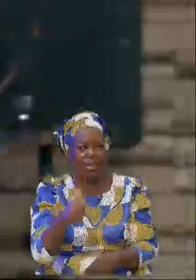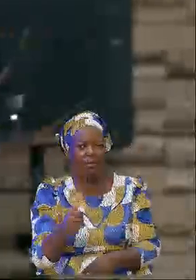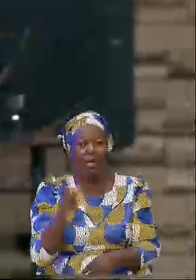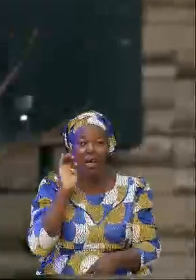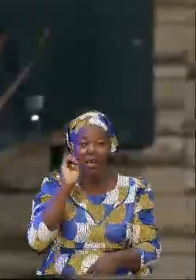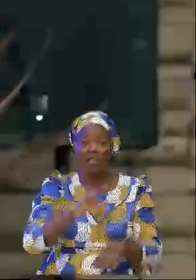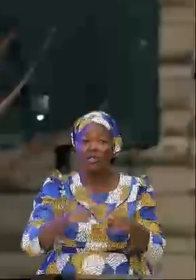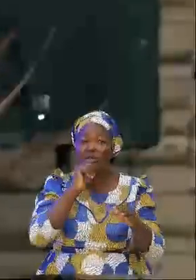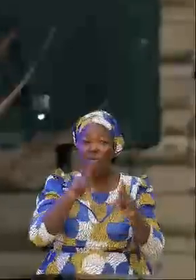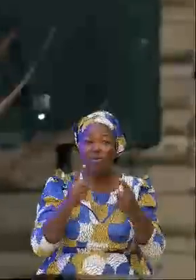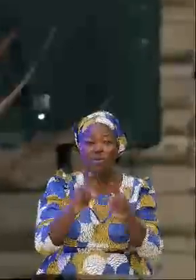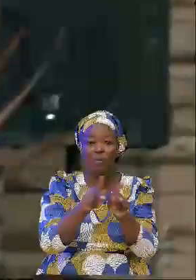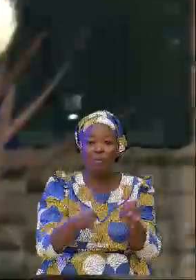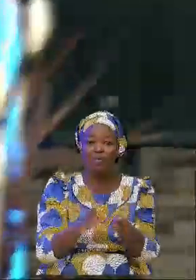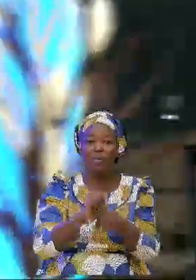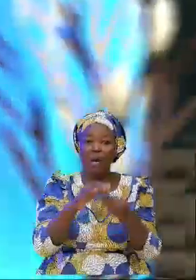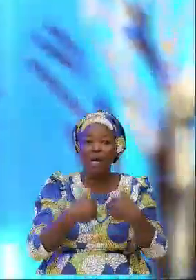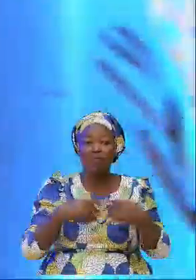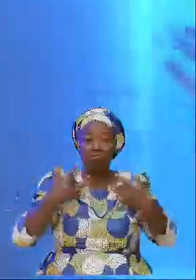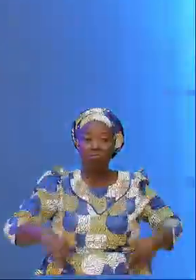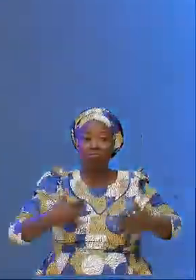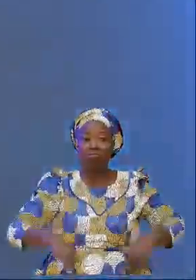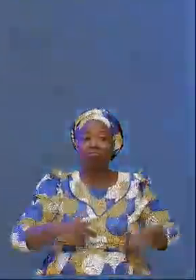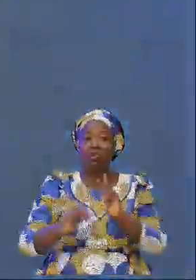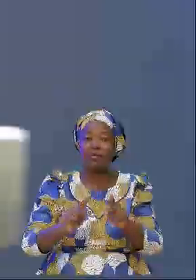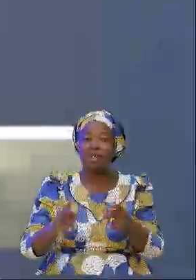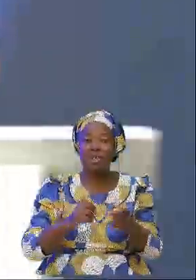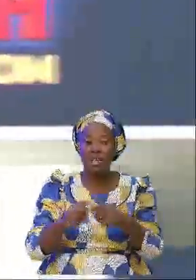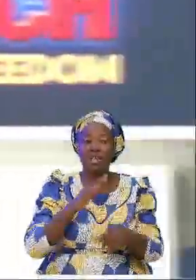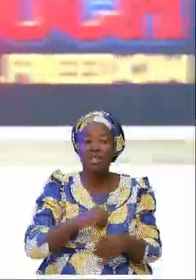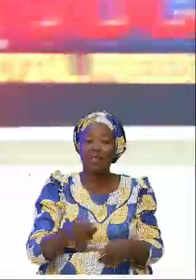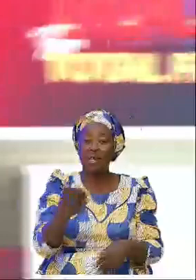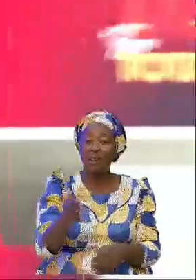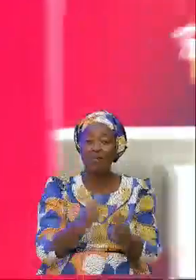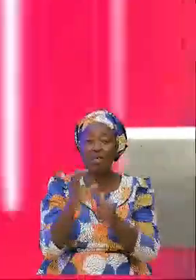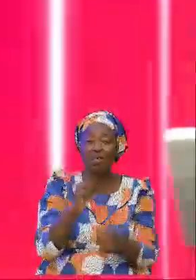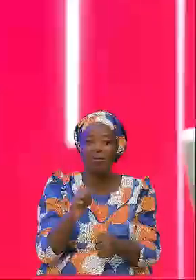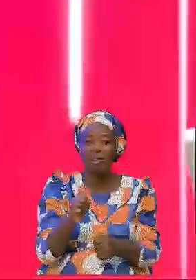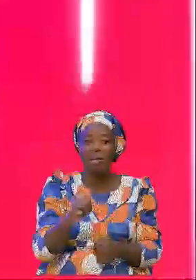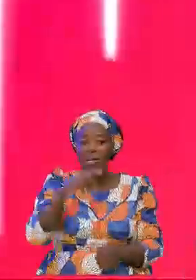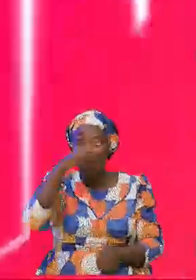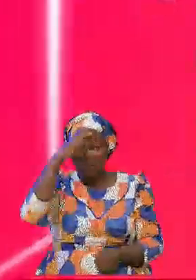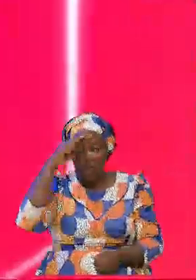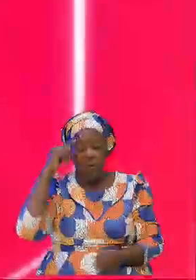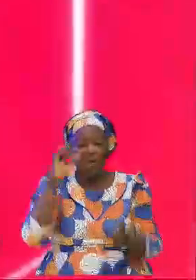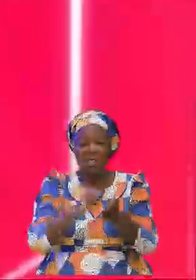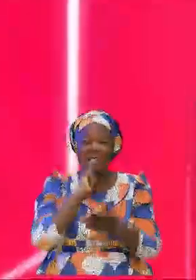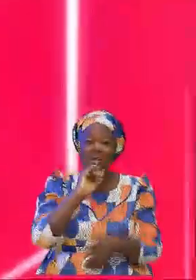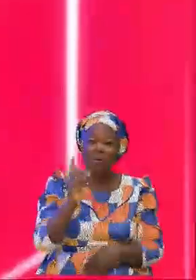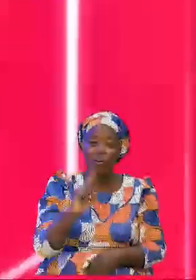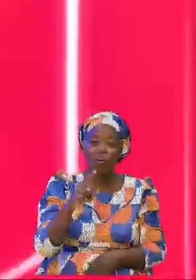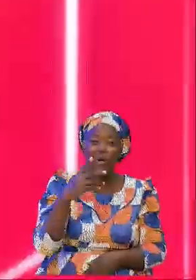their midst. He keeps himself. He doesn't go into the place where you have prostitutes, and then he's hanging around